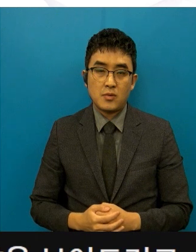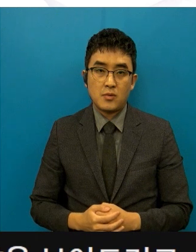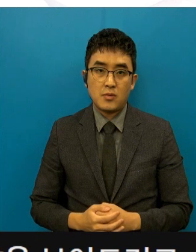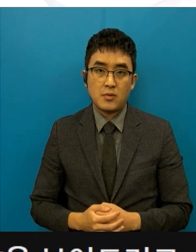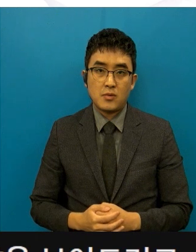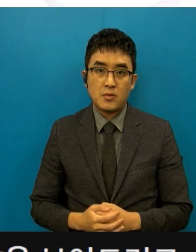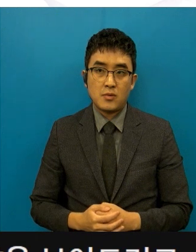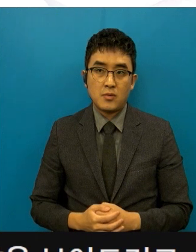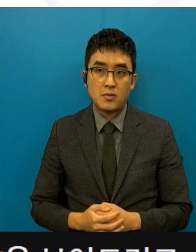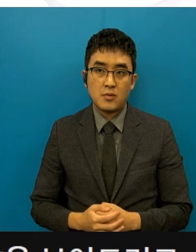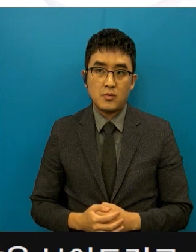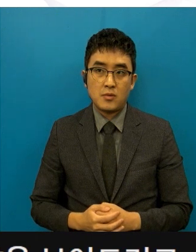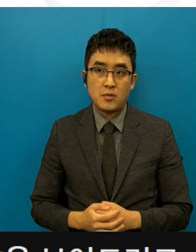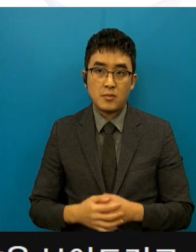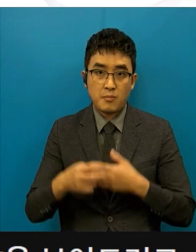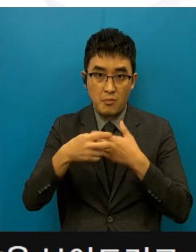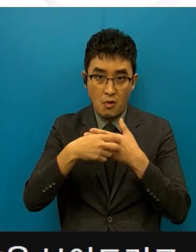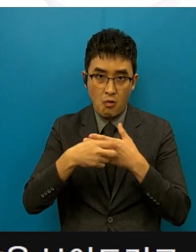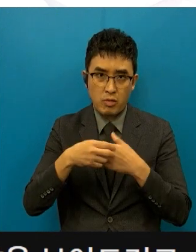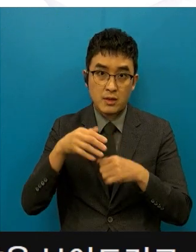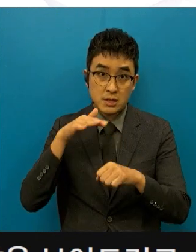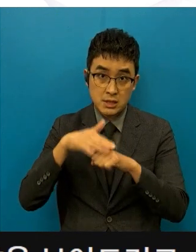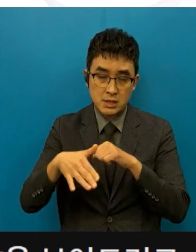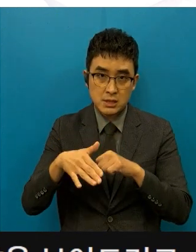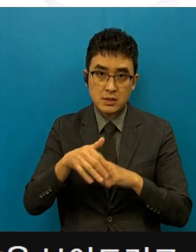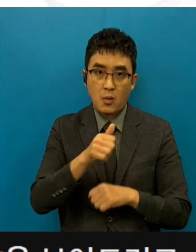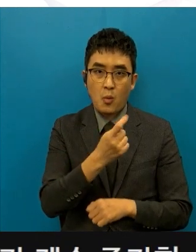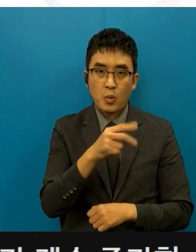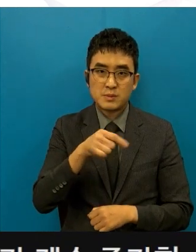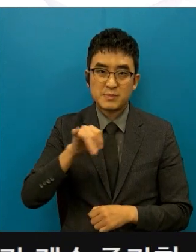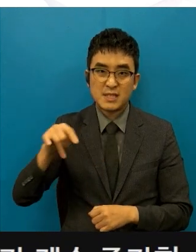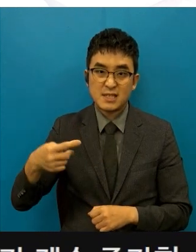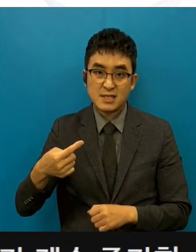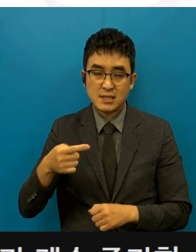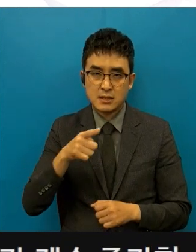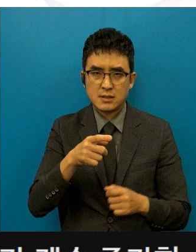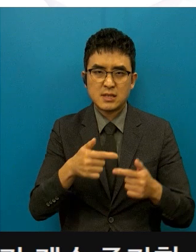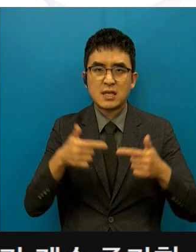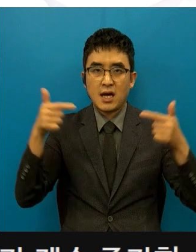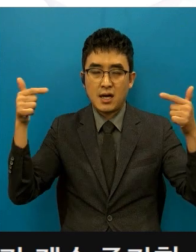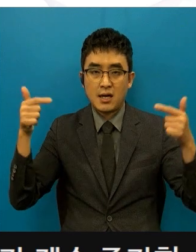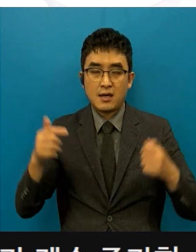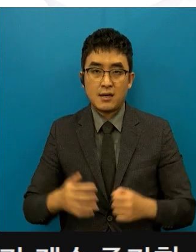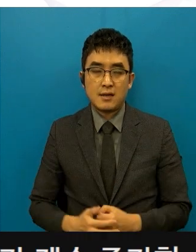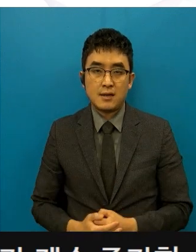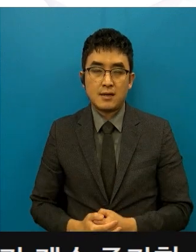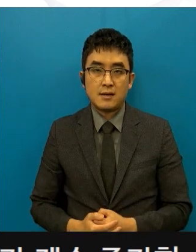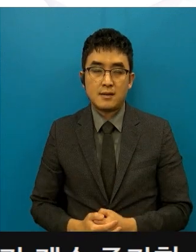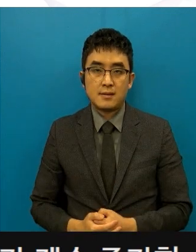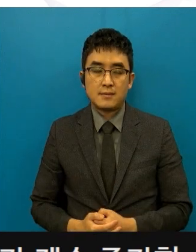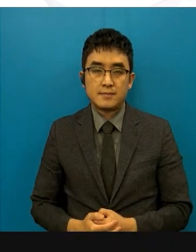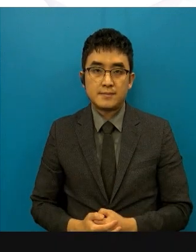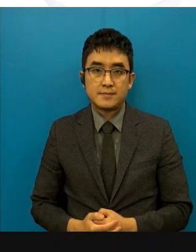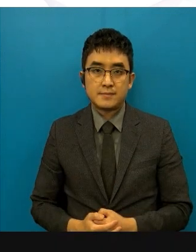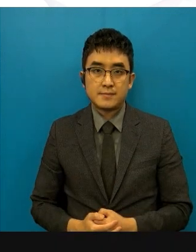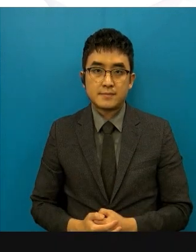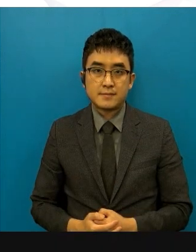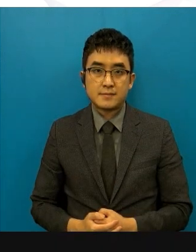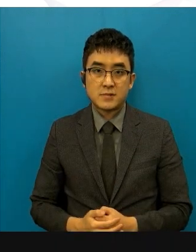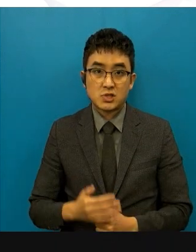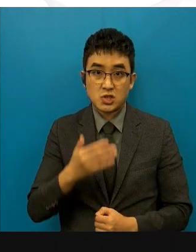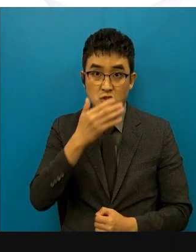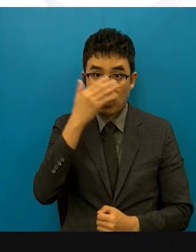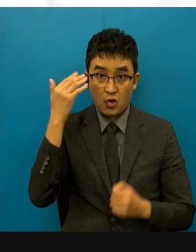Part 4 is about the high suicide rate of young and old men and debate about the legalization of the